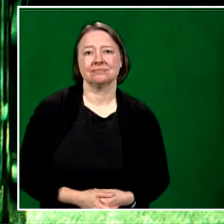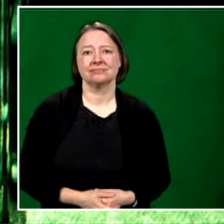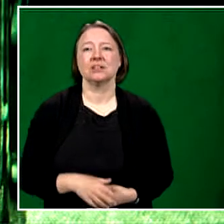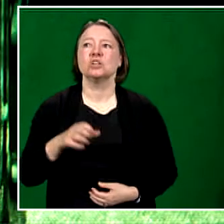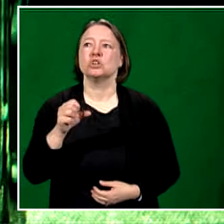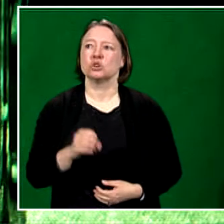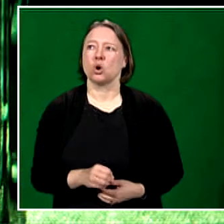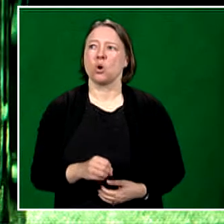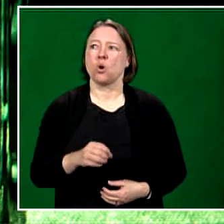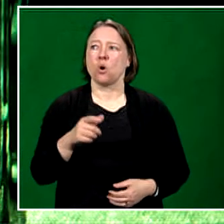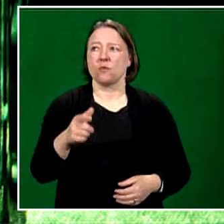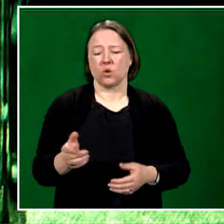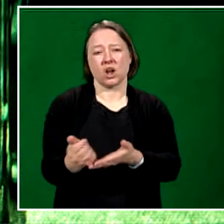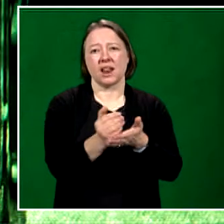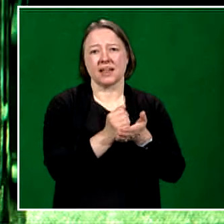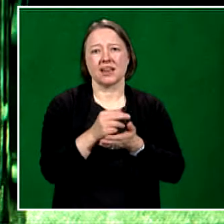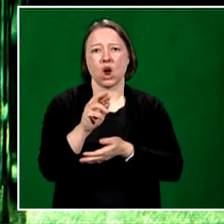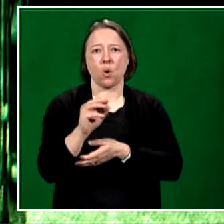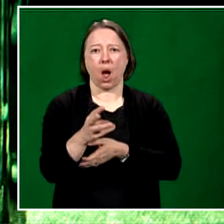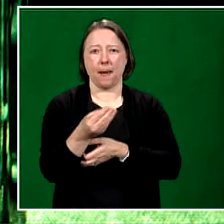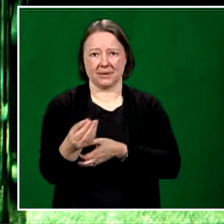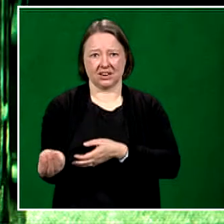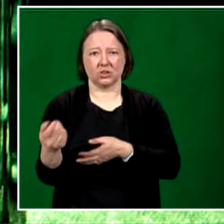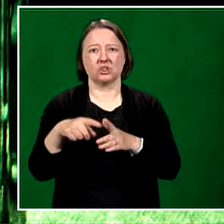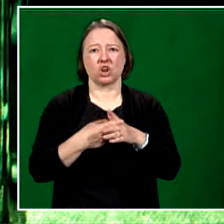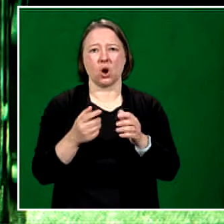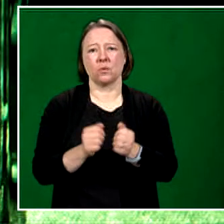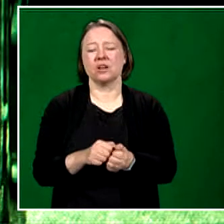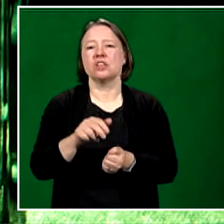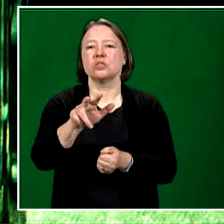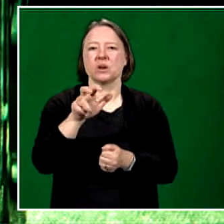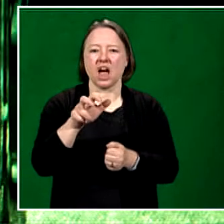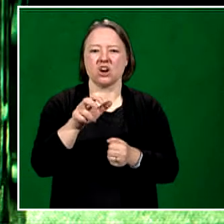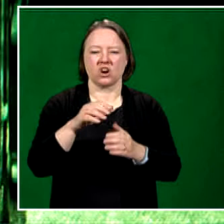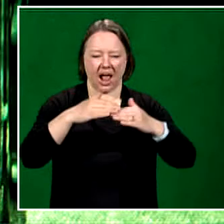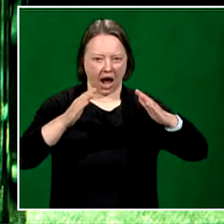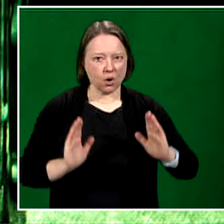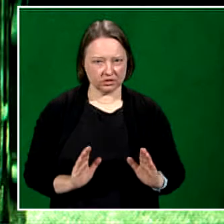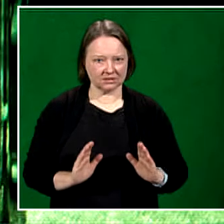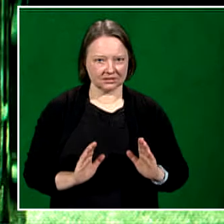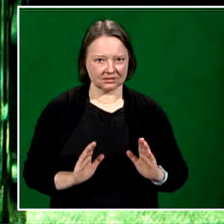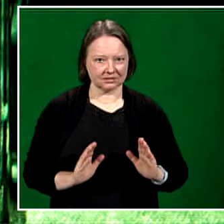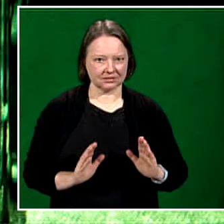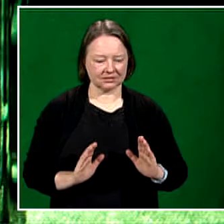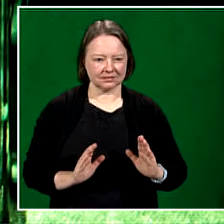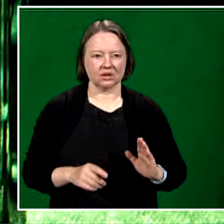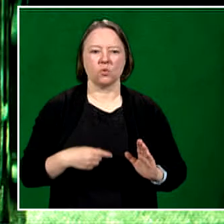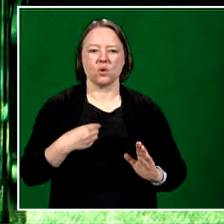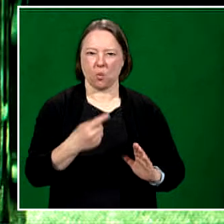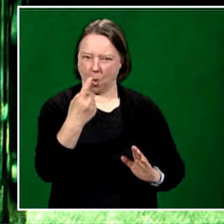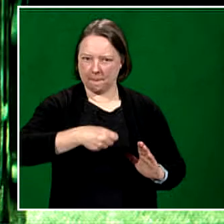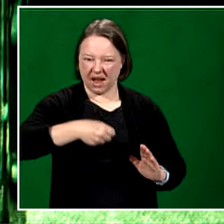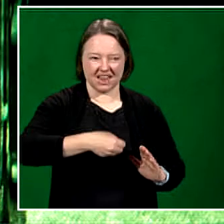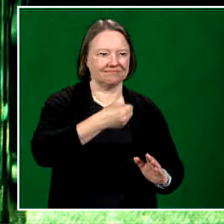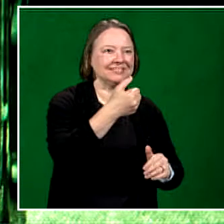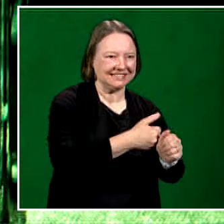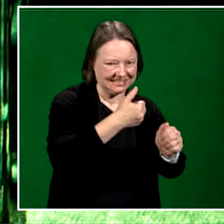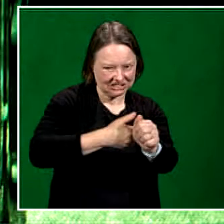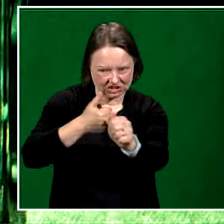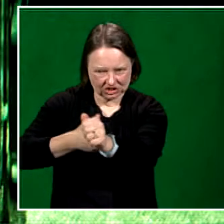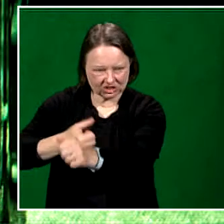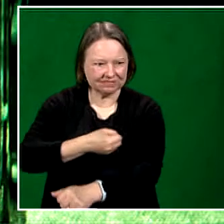So to collect the raw materials, we plan to start with 300 households and give 1 bucket to each household and